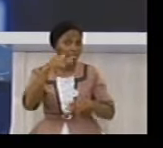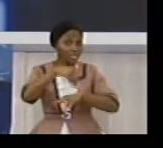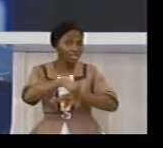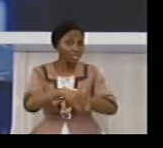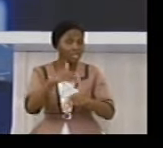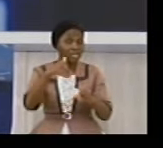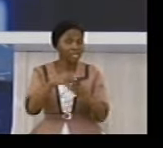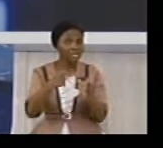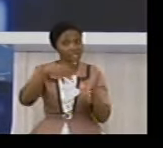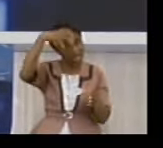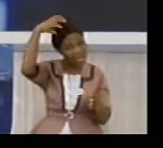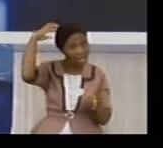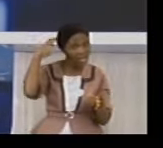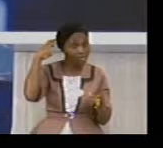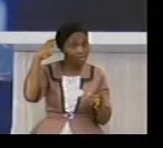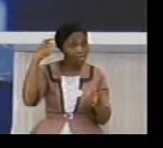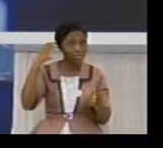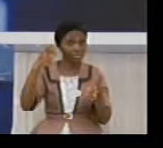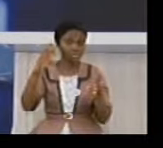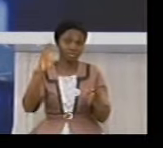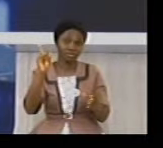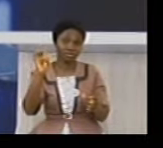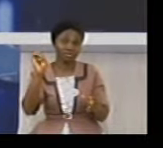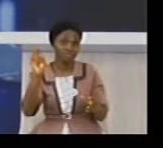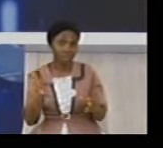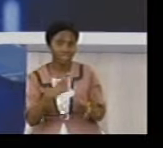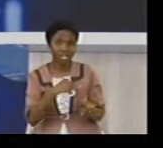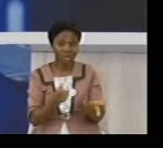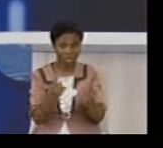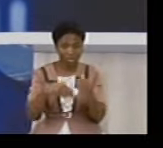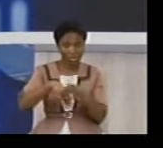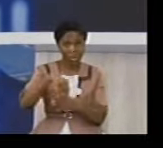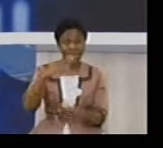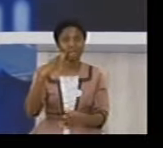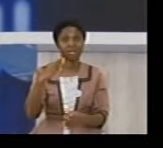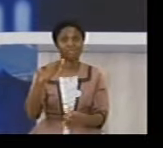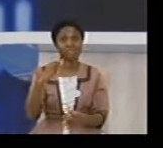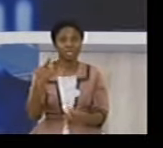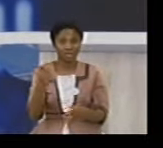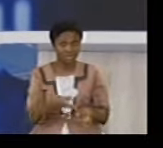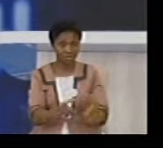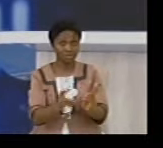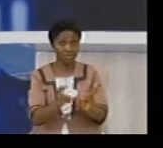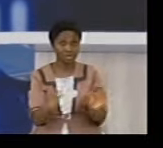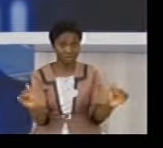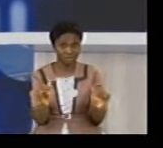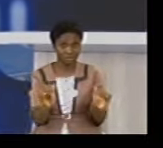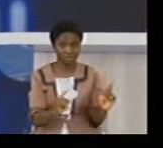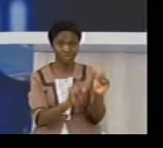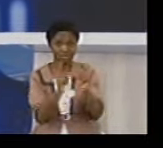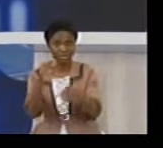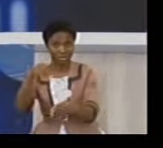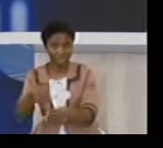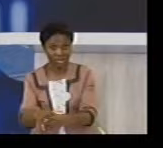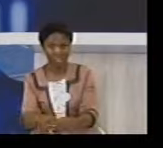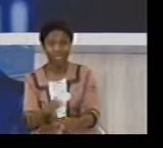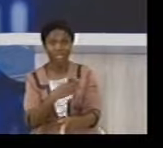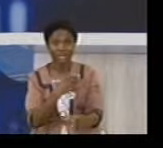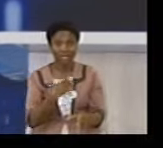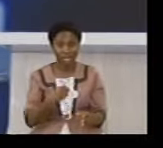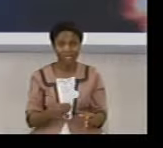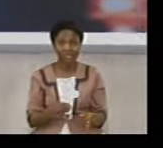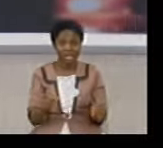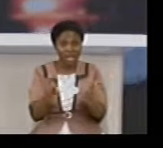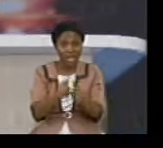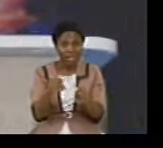coming out unhurt, and coming out the way he went in with faith at the faithful,